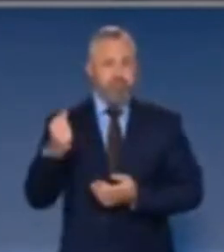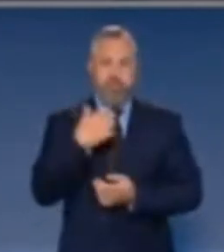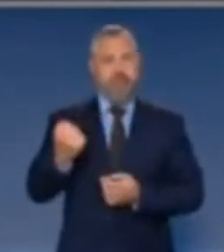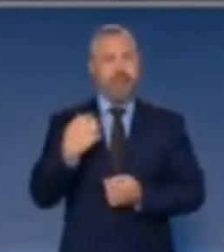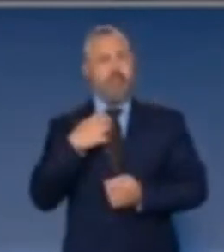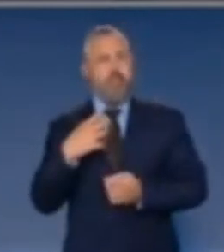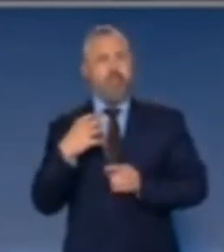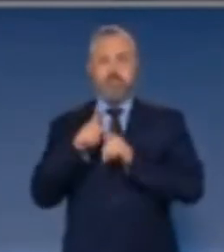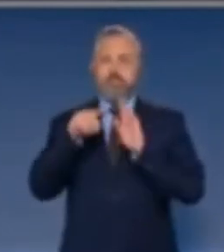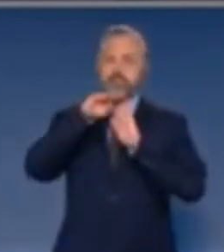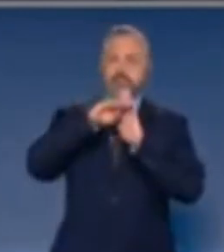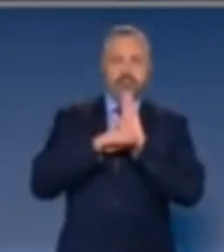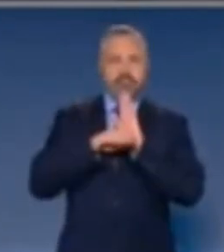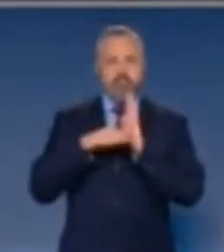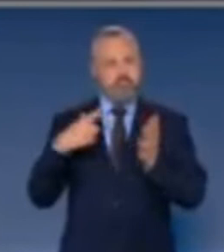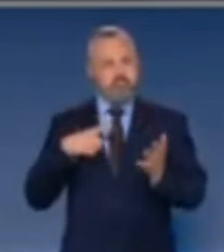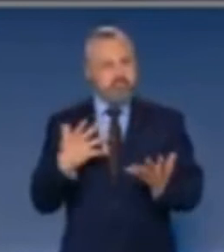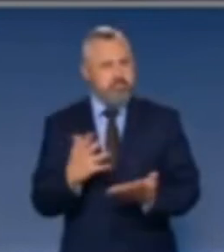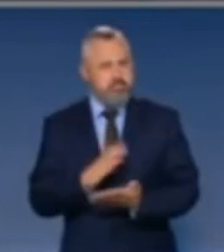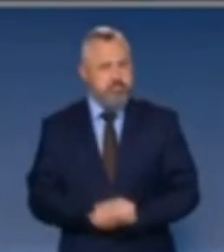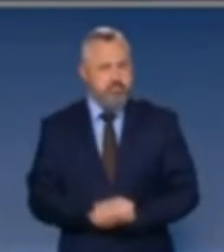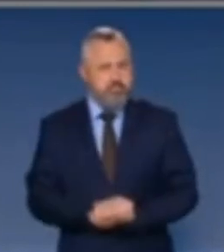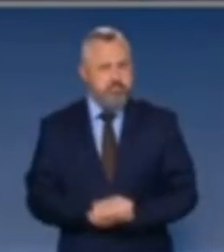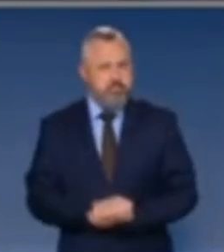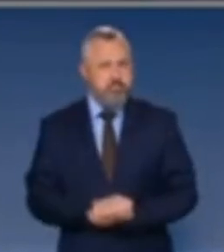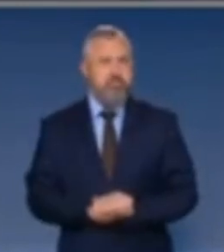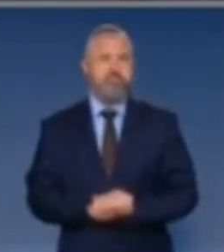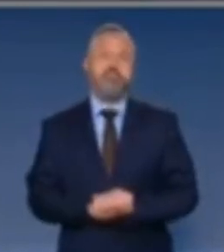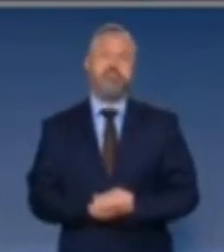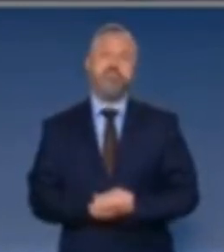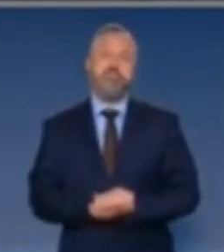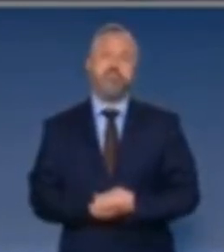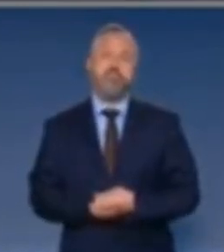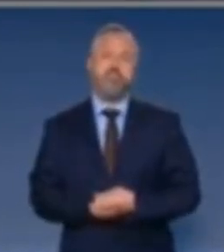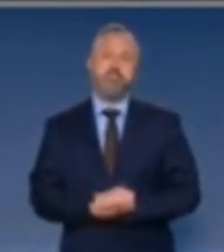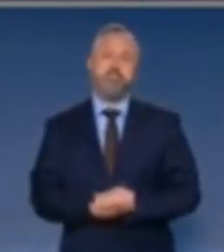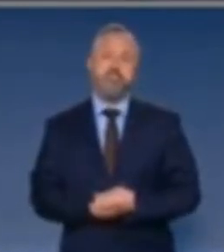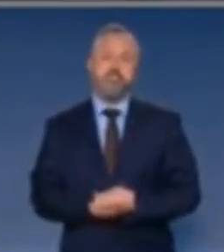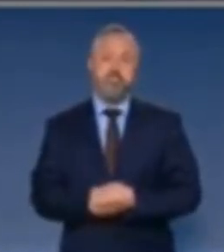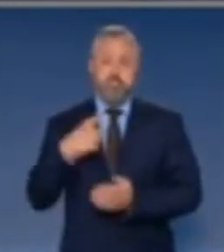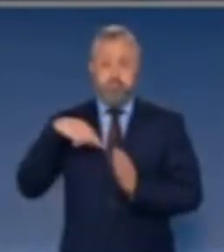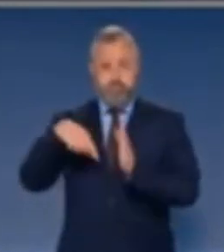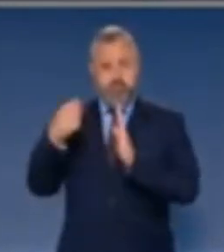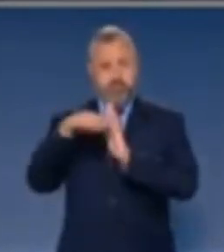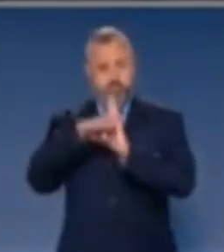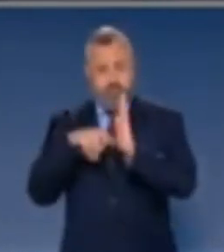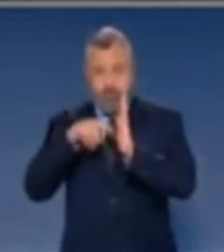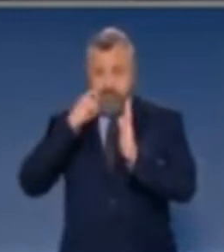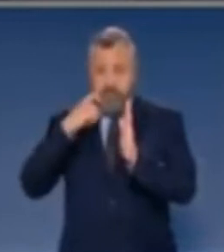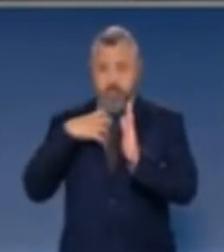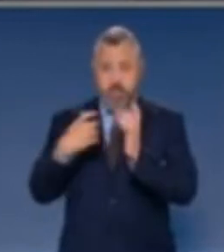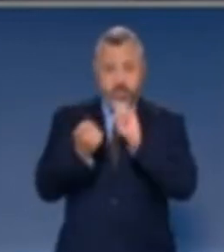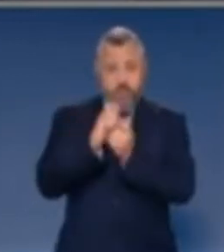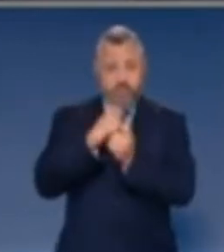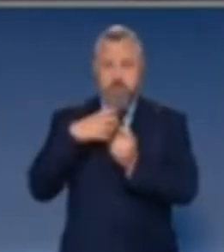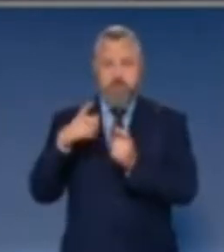this? Why wasn't there... Are we going to be seeing, you know, the rules around this change in light of this?